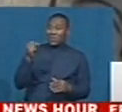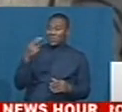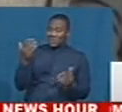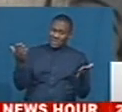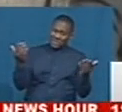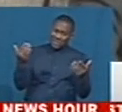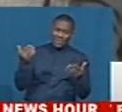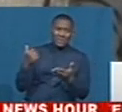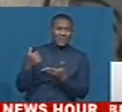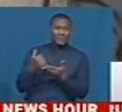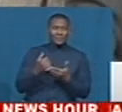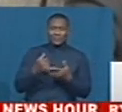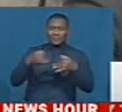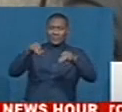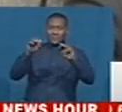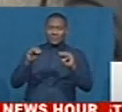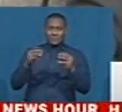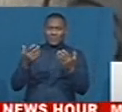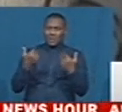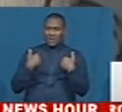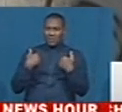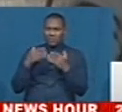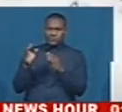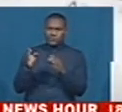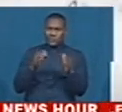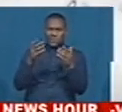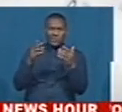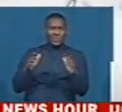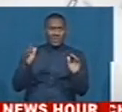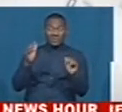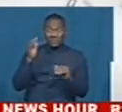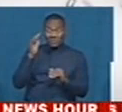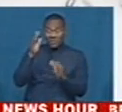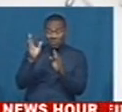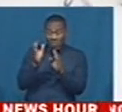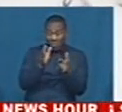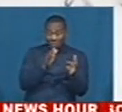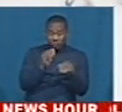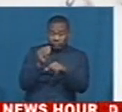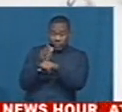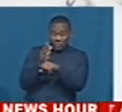this happen. The forum has its work cut out, and its roadmap and